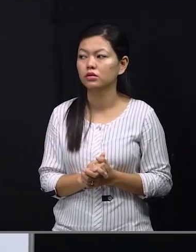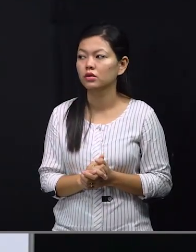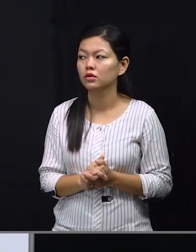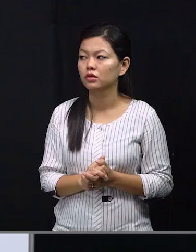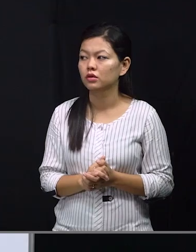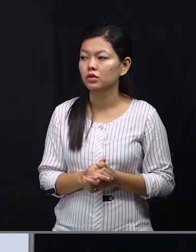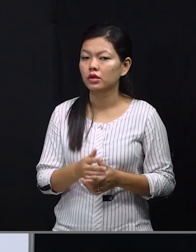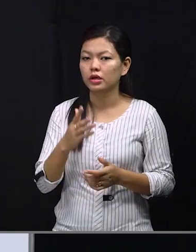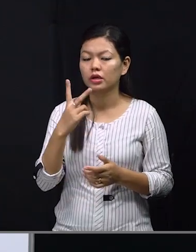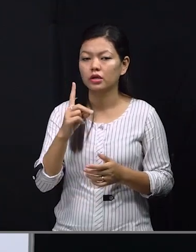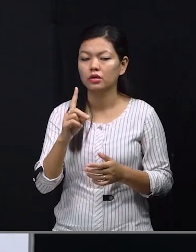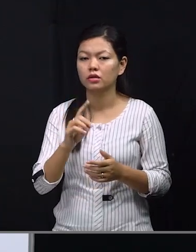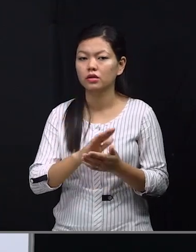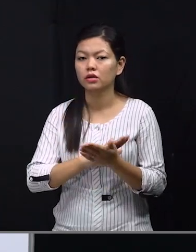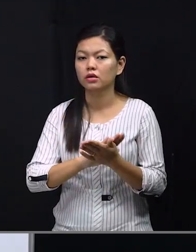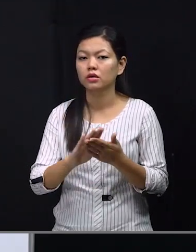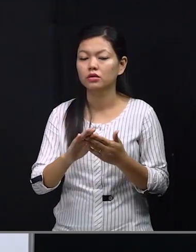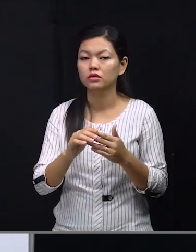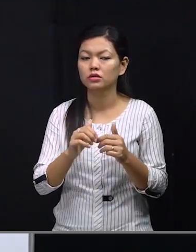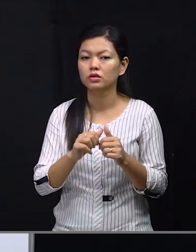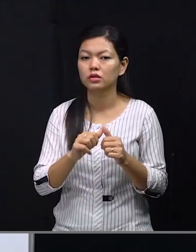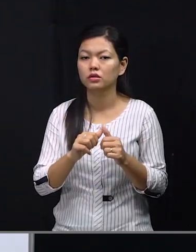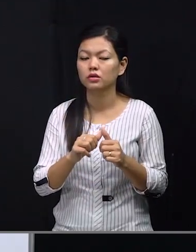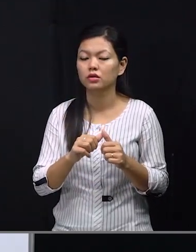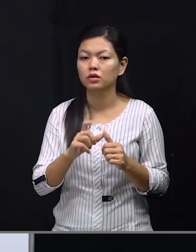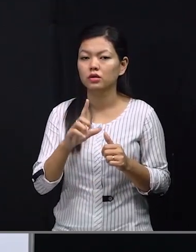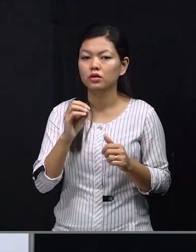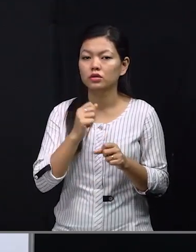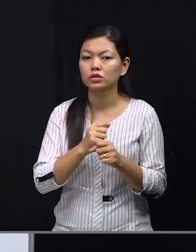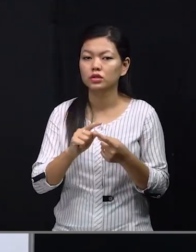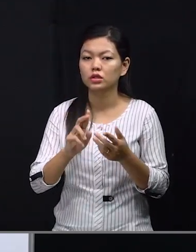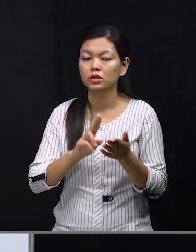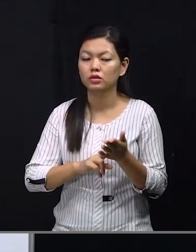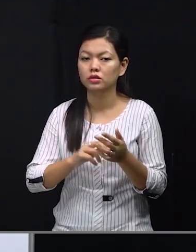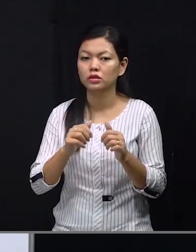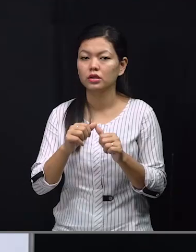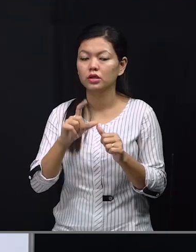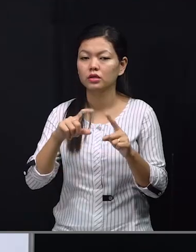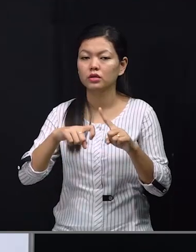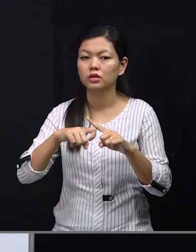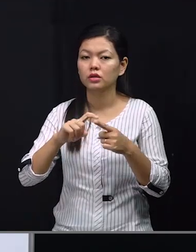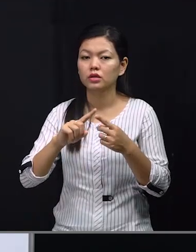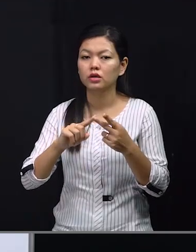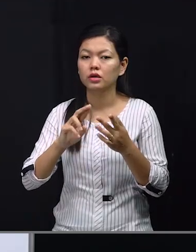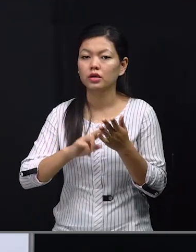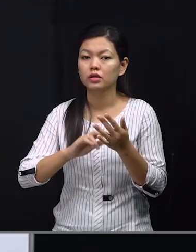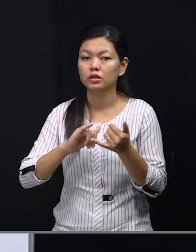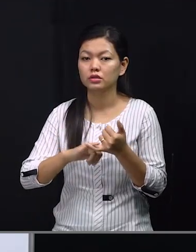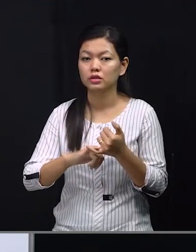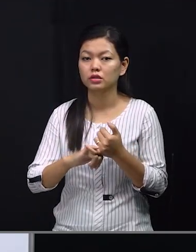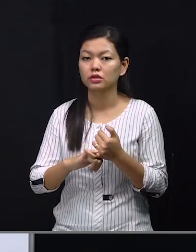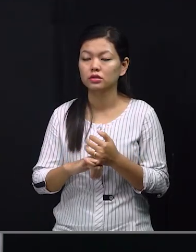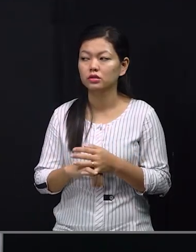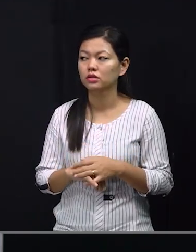then the boiling point will decrease with increase in branching. Let us see one example here.